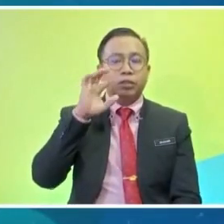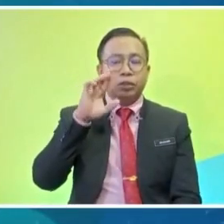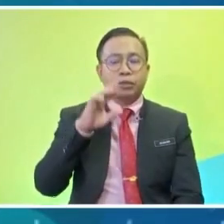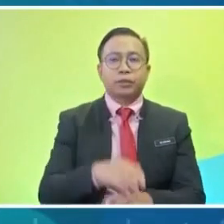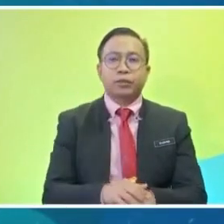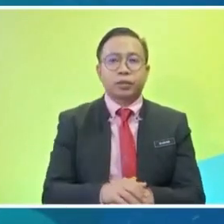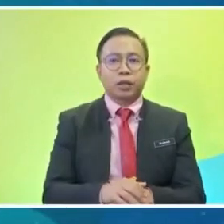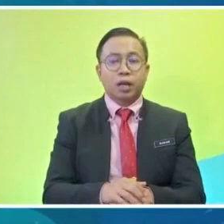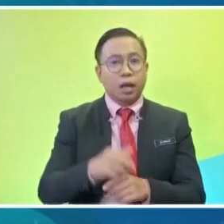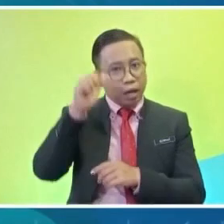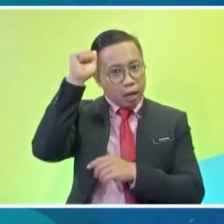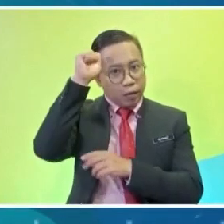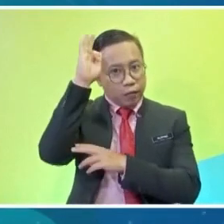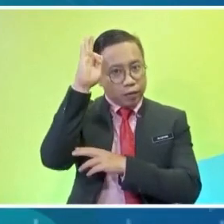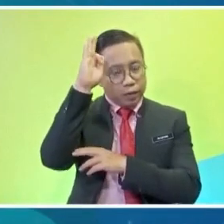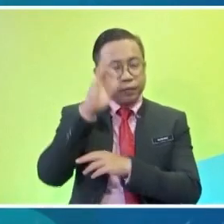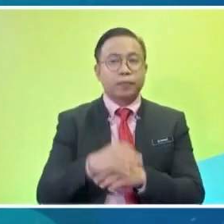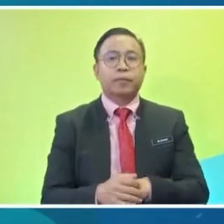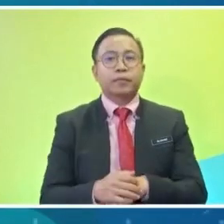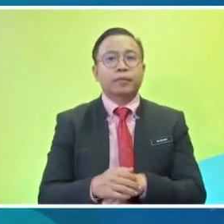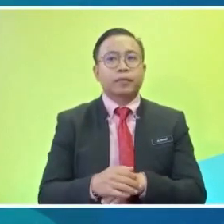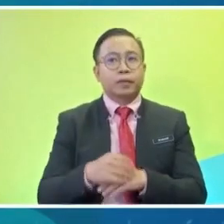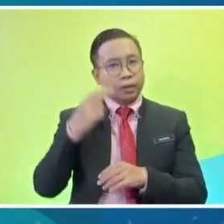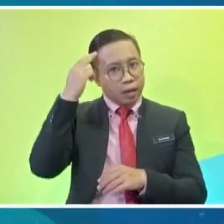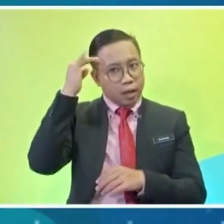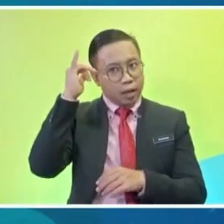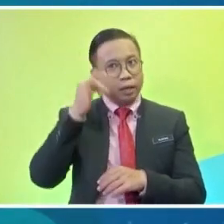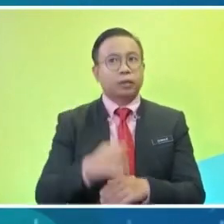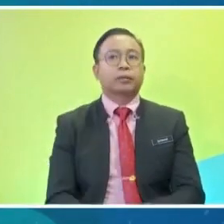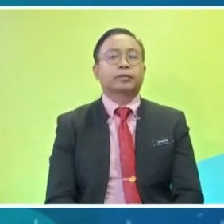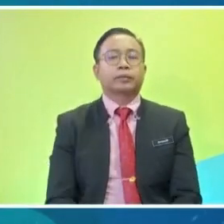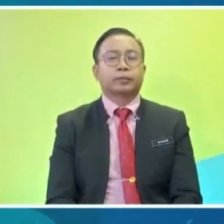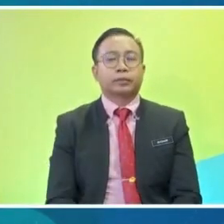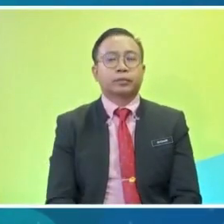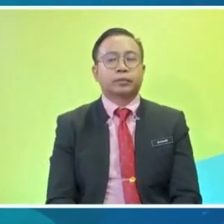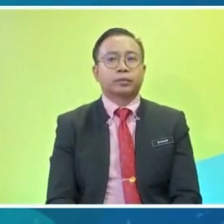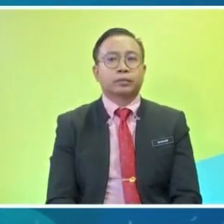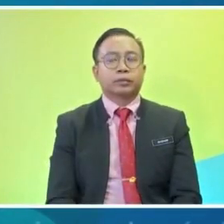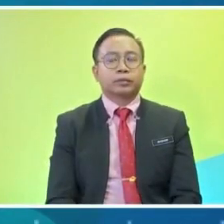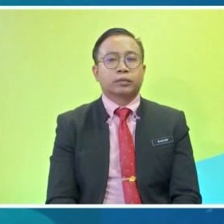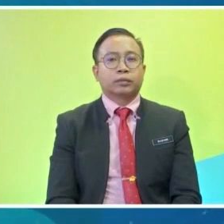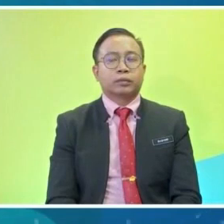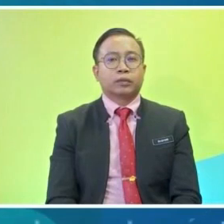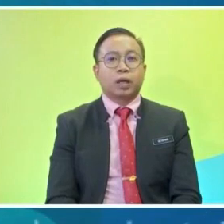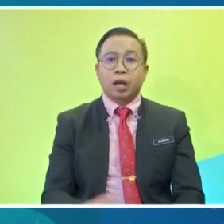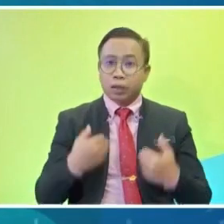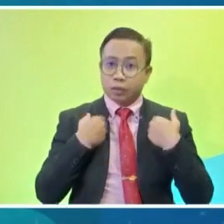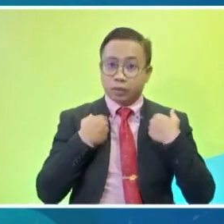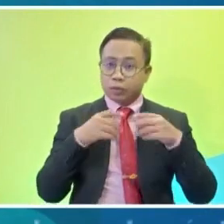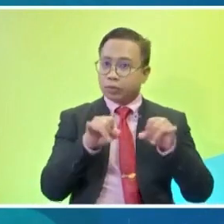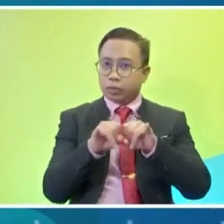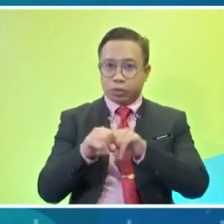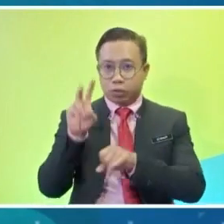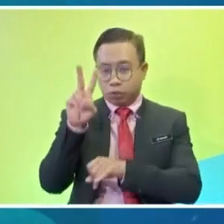Muhammad Afan Najmi bin Hamizan. Hi, Afan! Hi, Afan! Okay, and we also have two